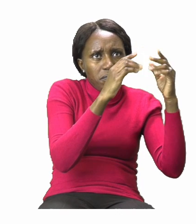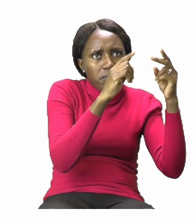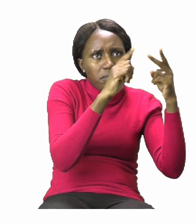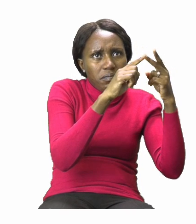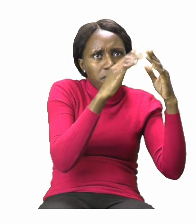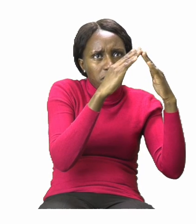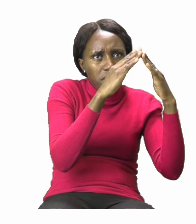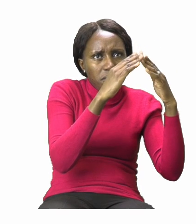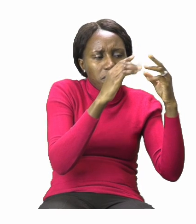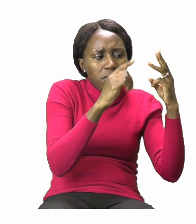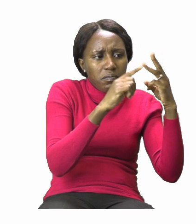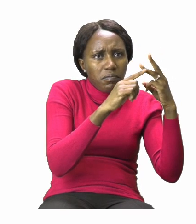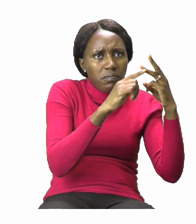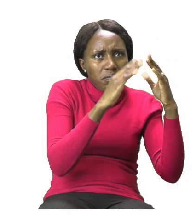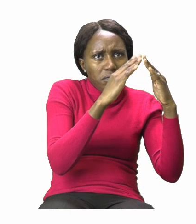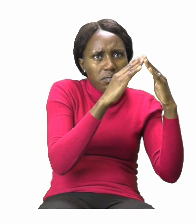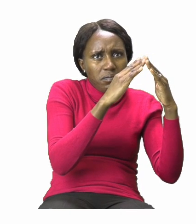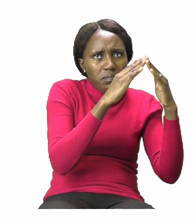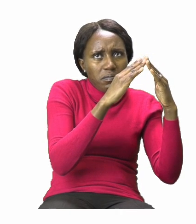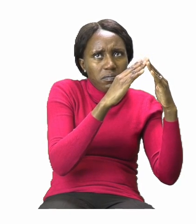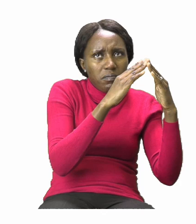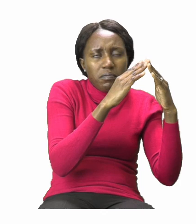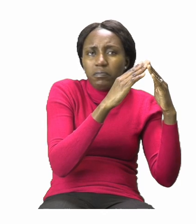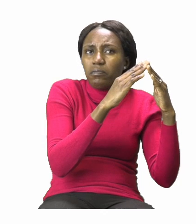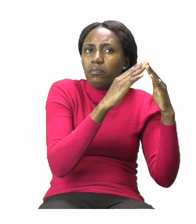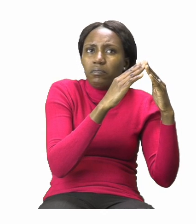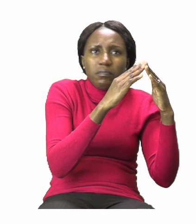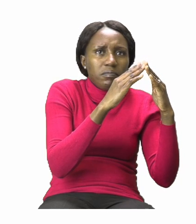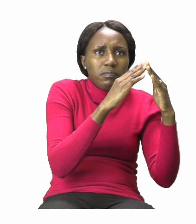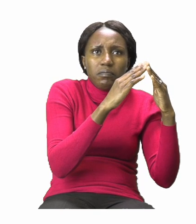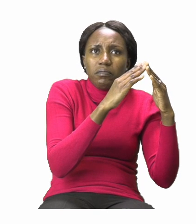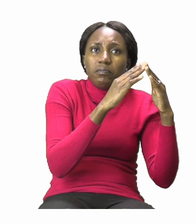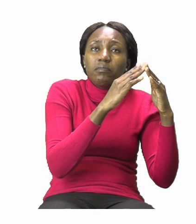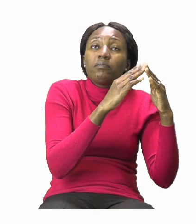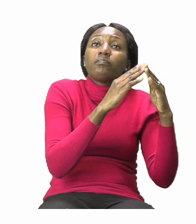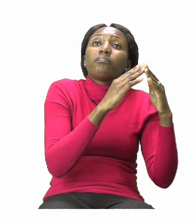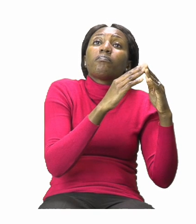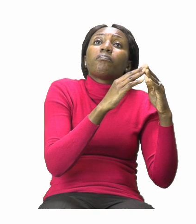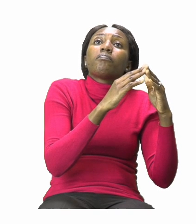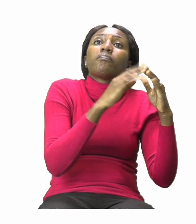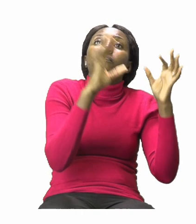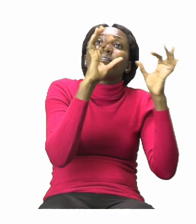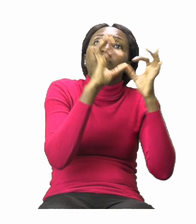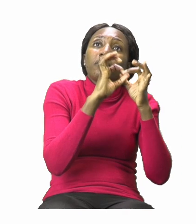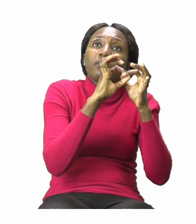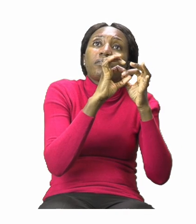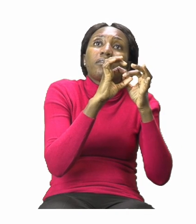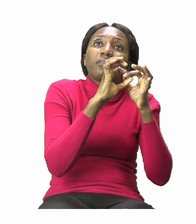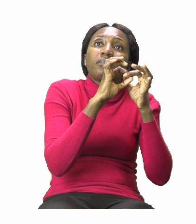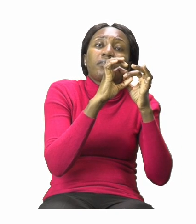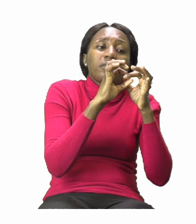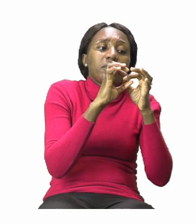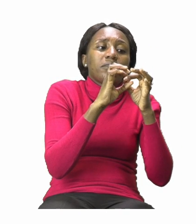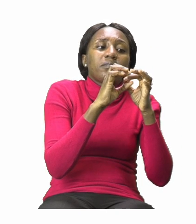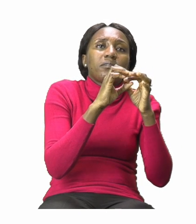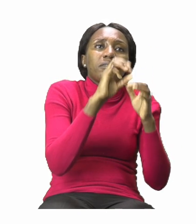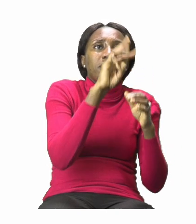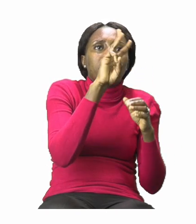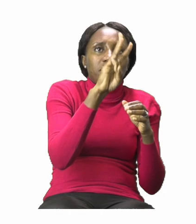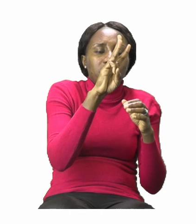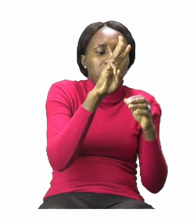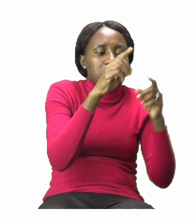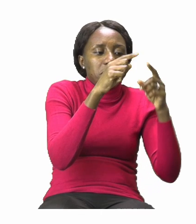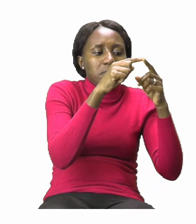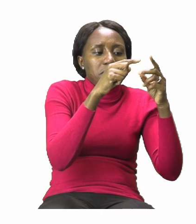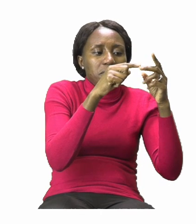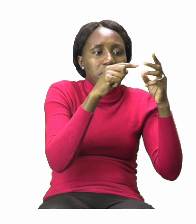No, there is a street lamp, but it's not the same one. Is it on the third house?